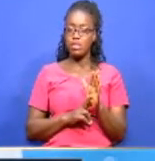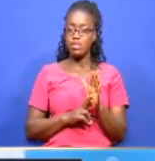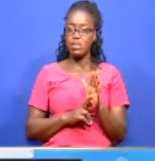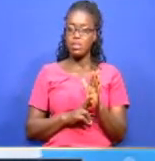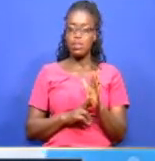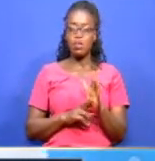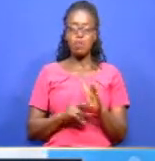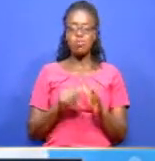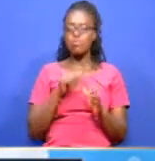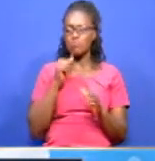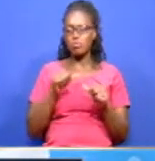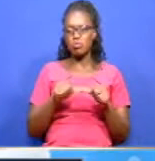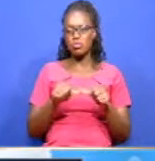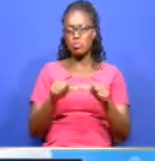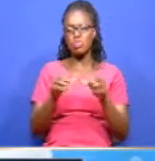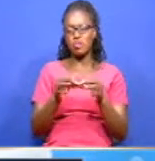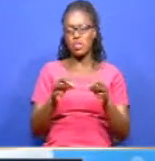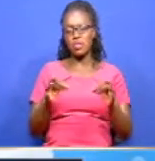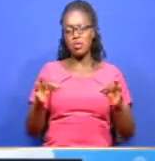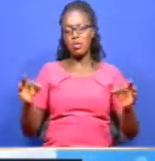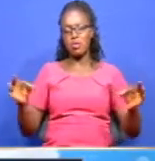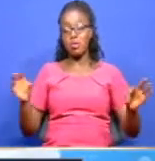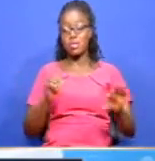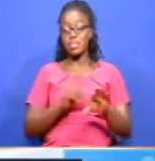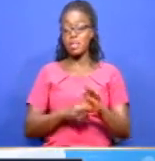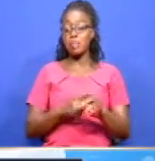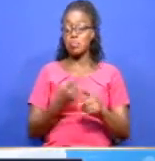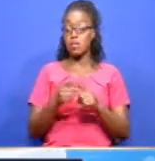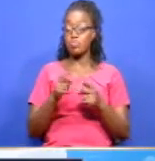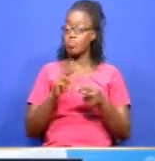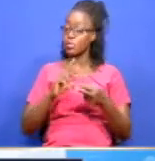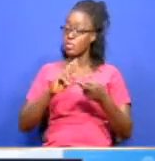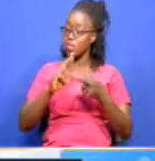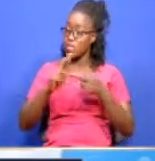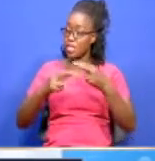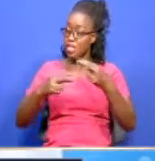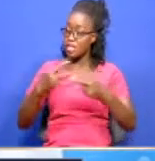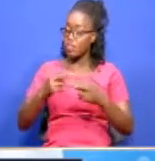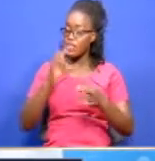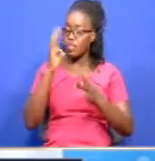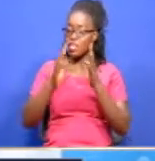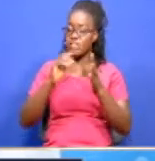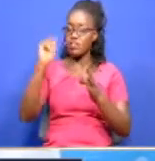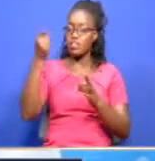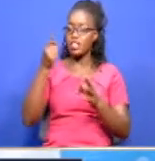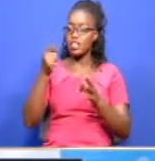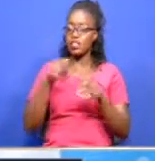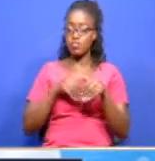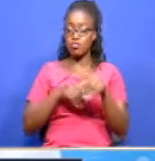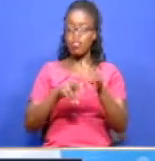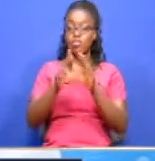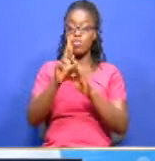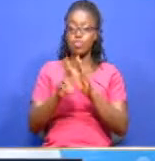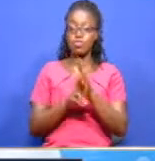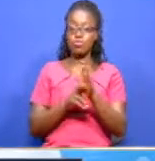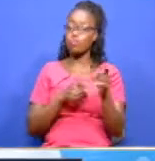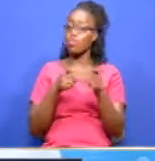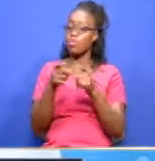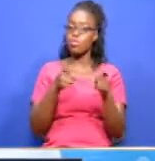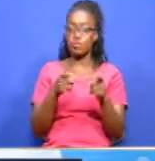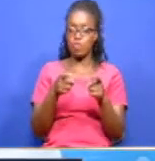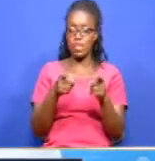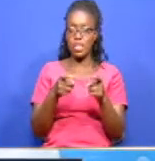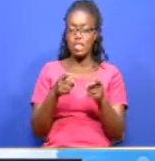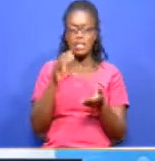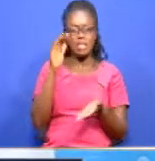than necessary and will be reviewed if Kenyans follow the containment measures that will